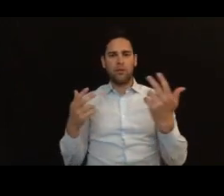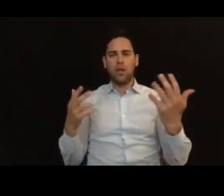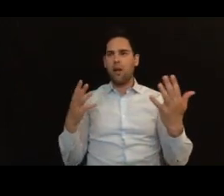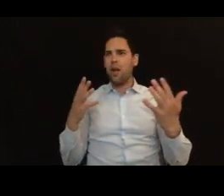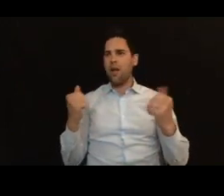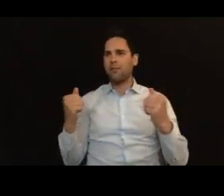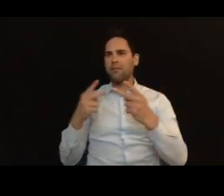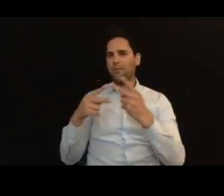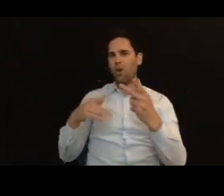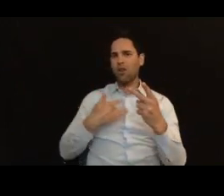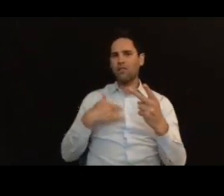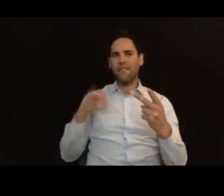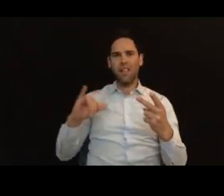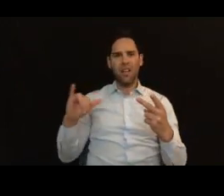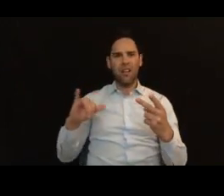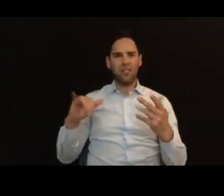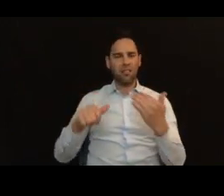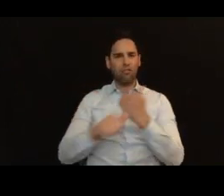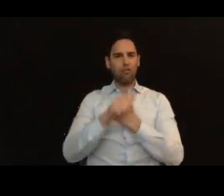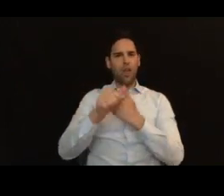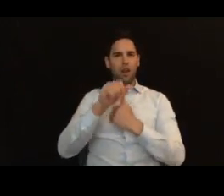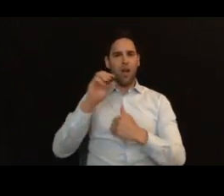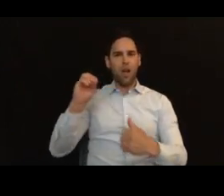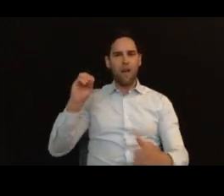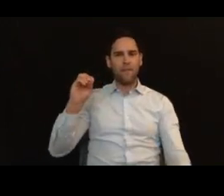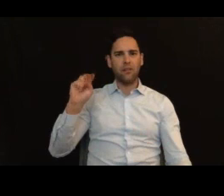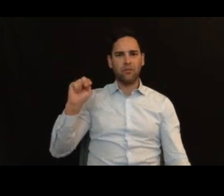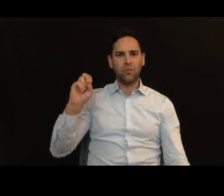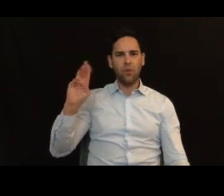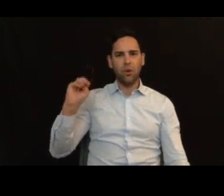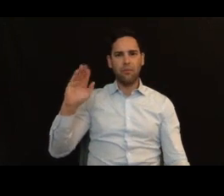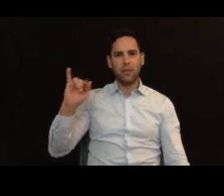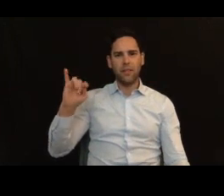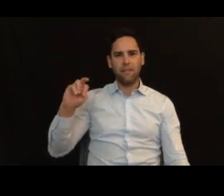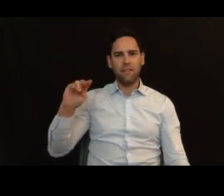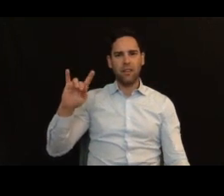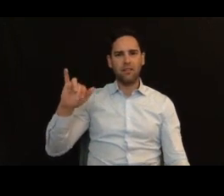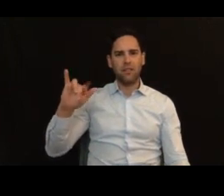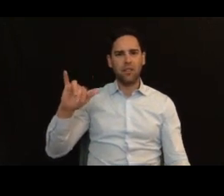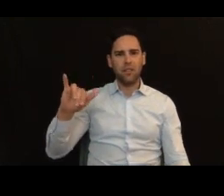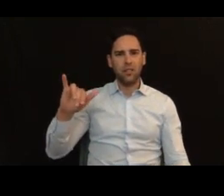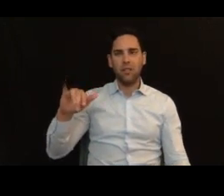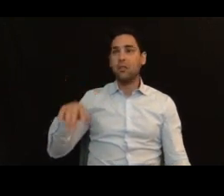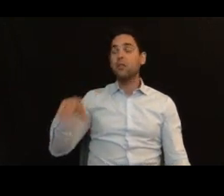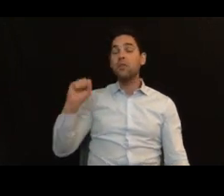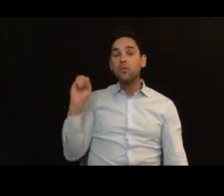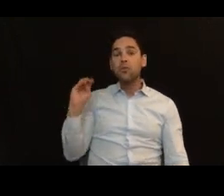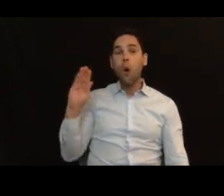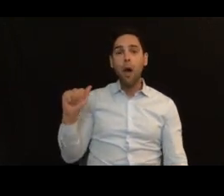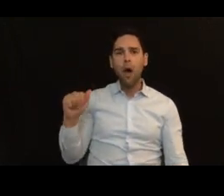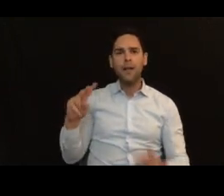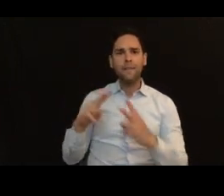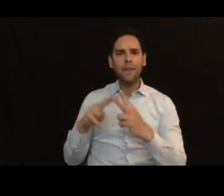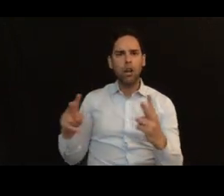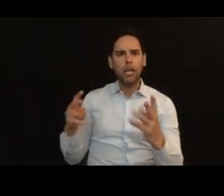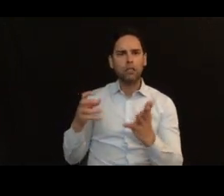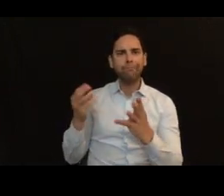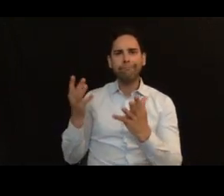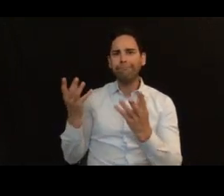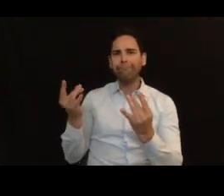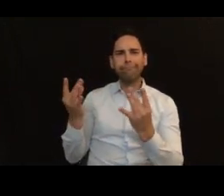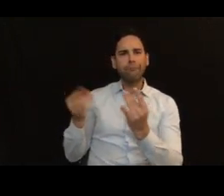So the Soma drag is very non-normative, and it's very gritty. It's very punk rock. It has an influence from